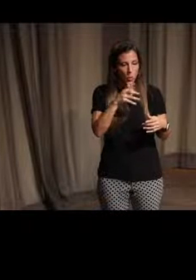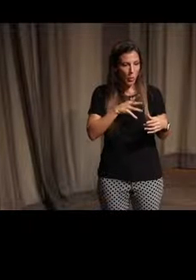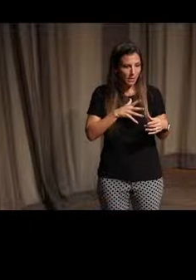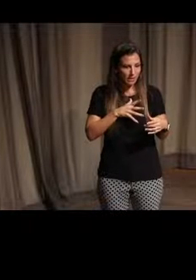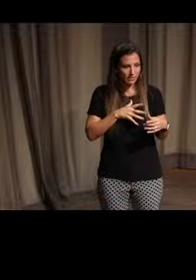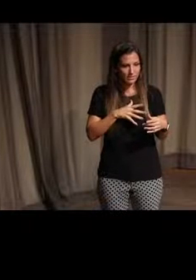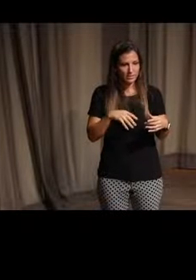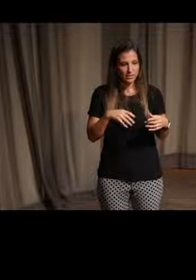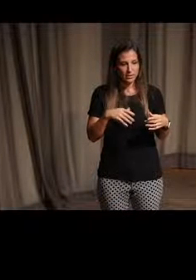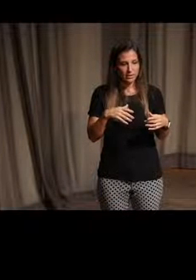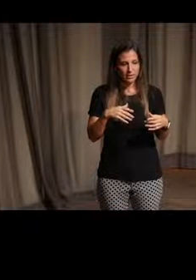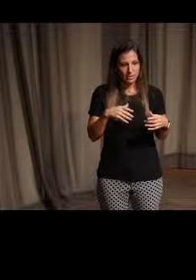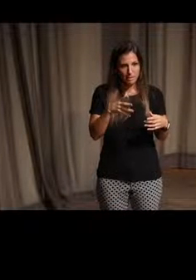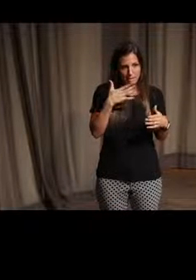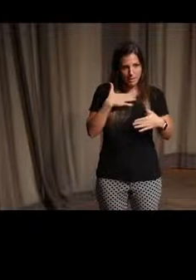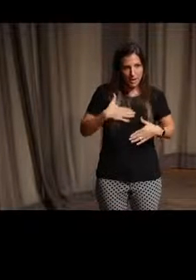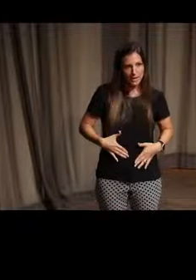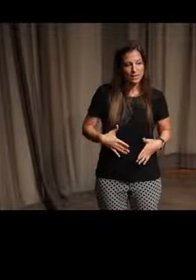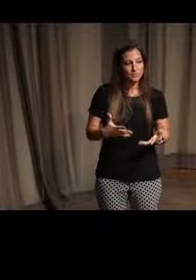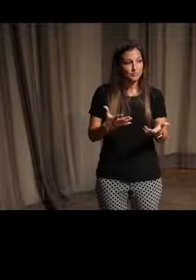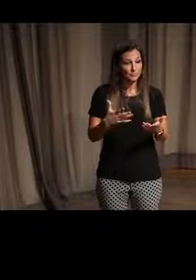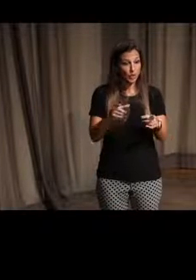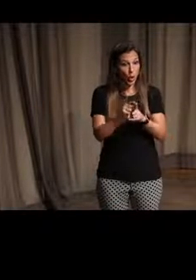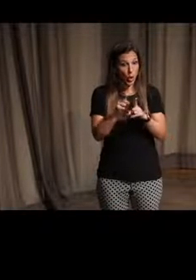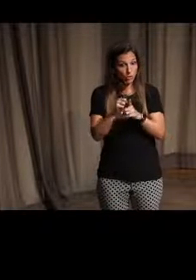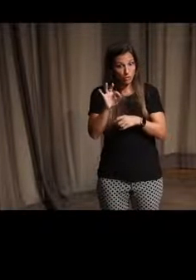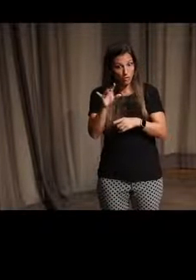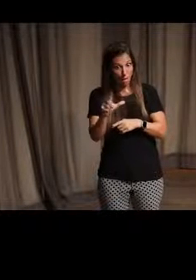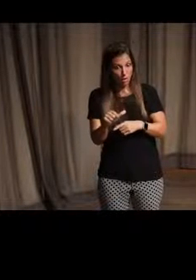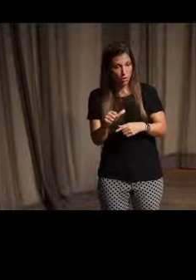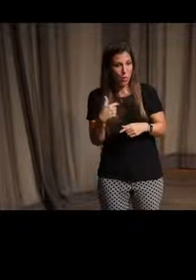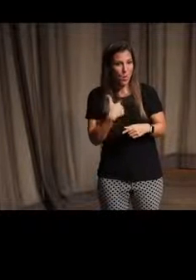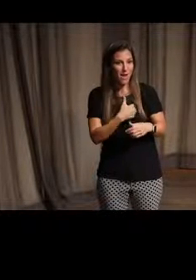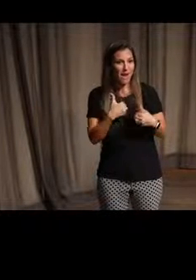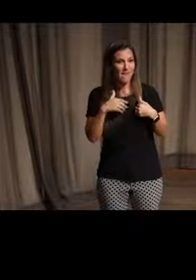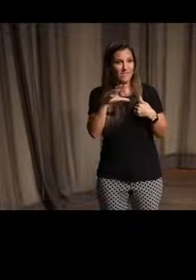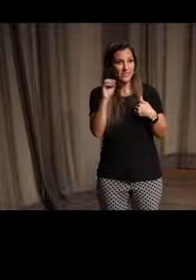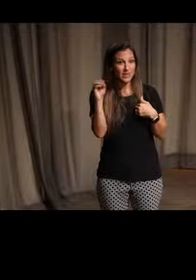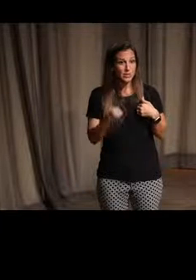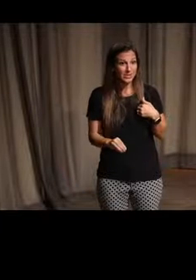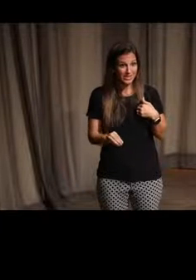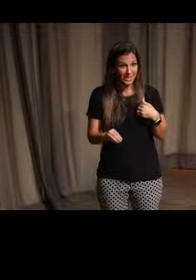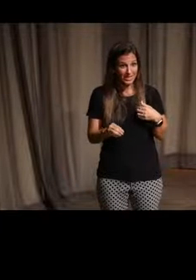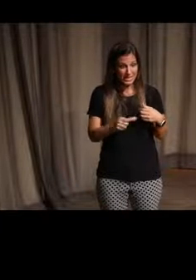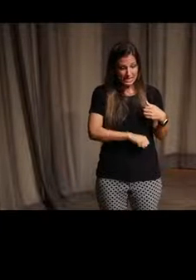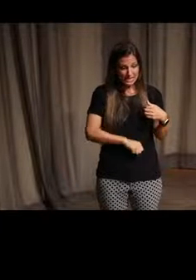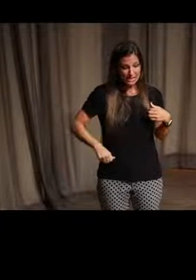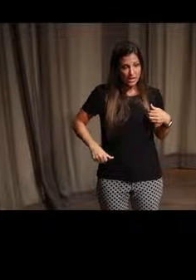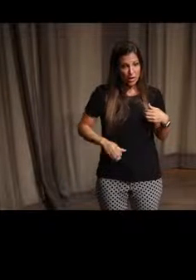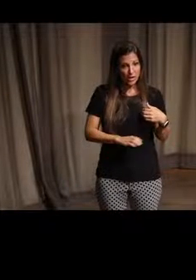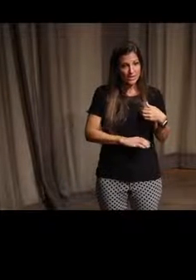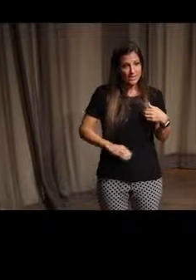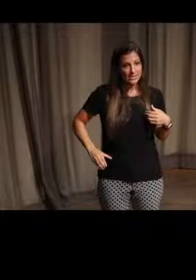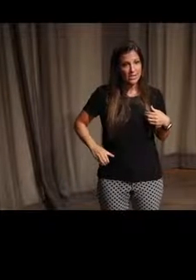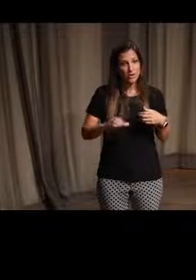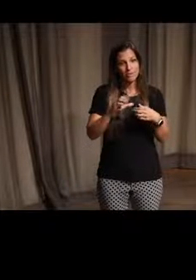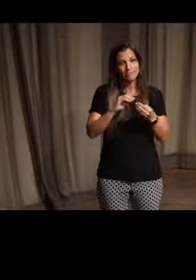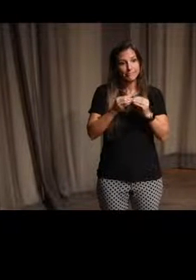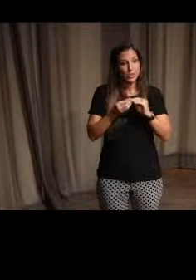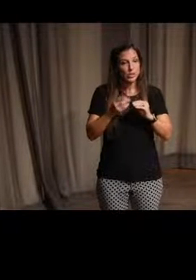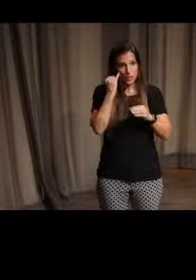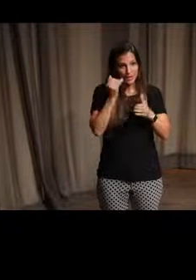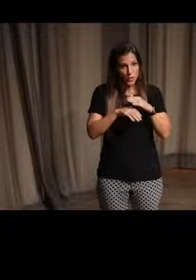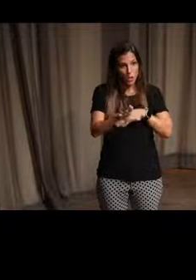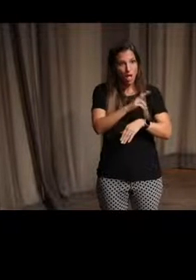body. And also, like in Florida, we have a 50% cesarean rate. So women go into the